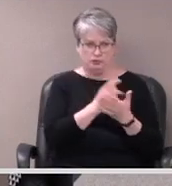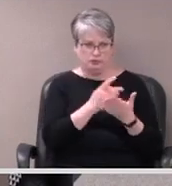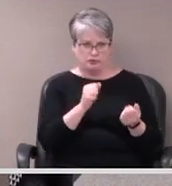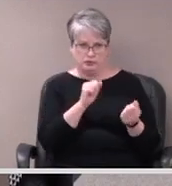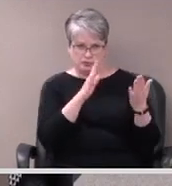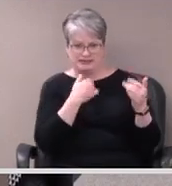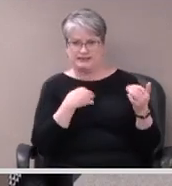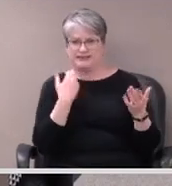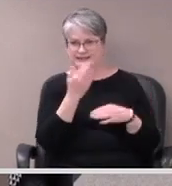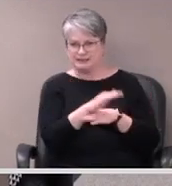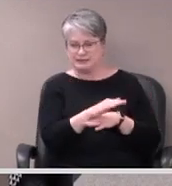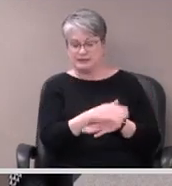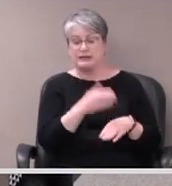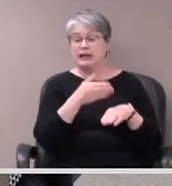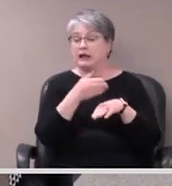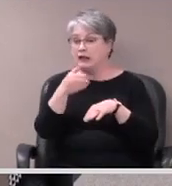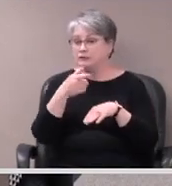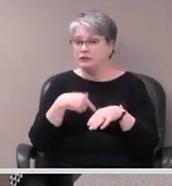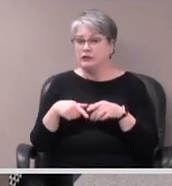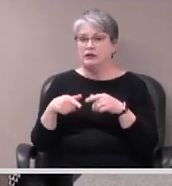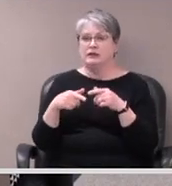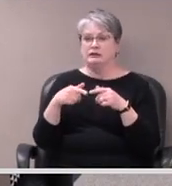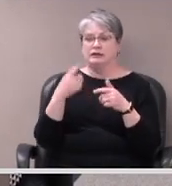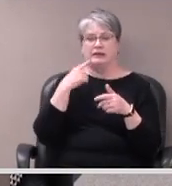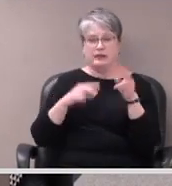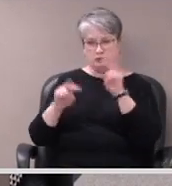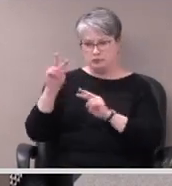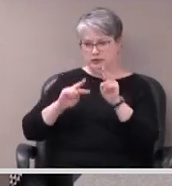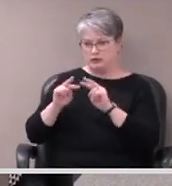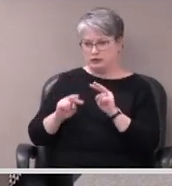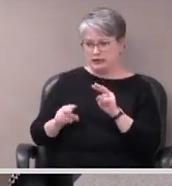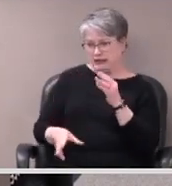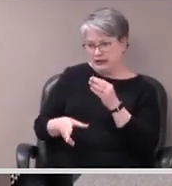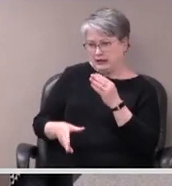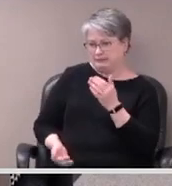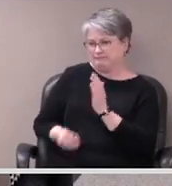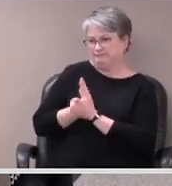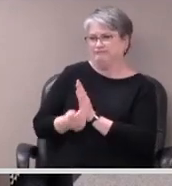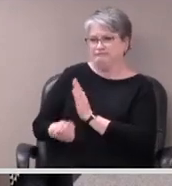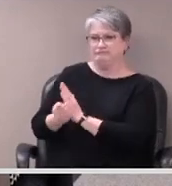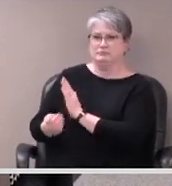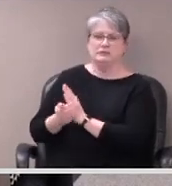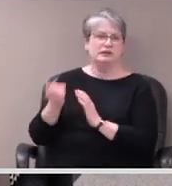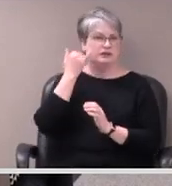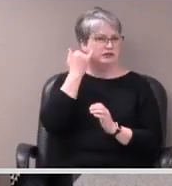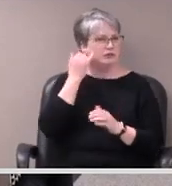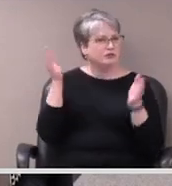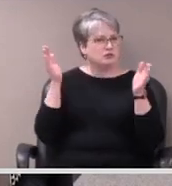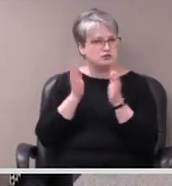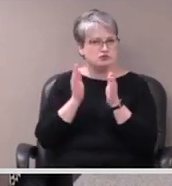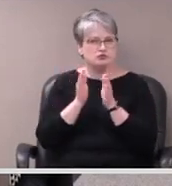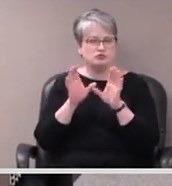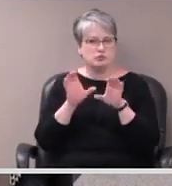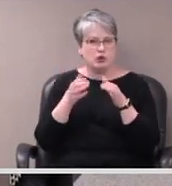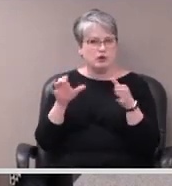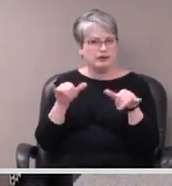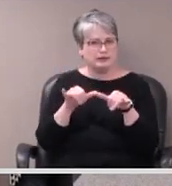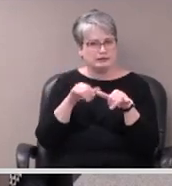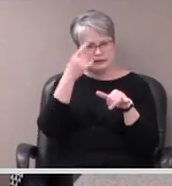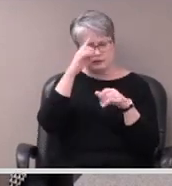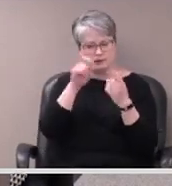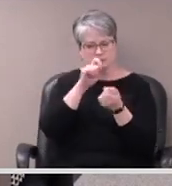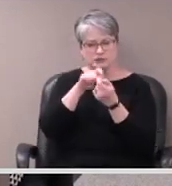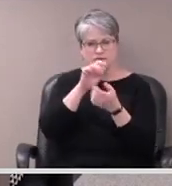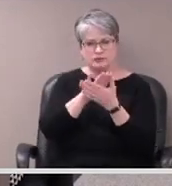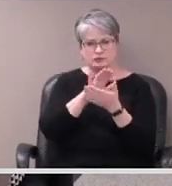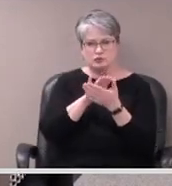evening. After that, we then look at add-ons. So if there is a small class size for a particular school and